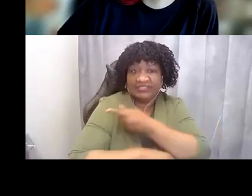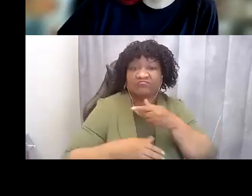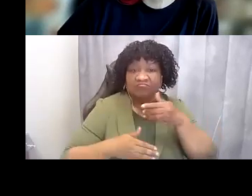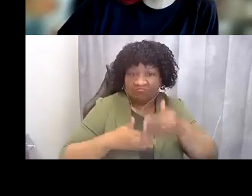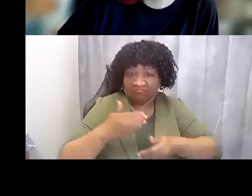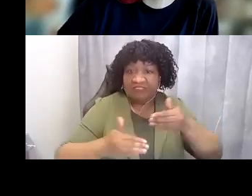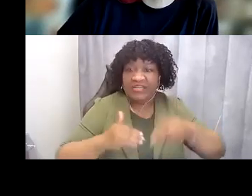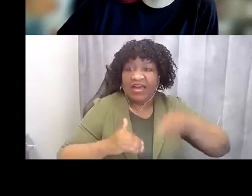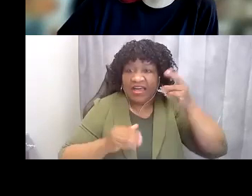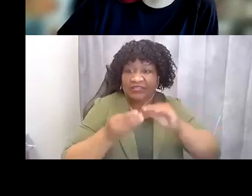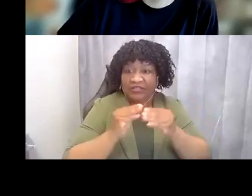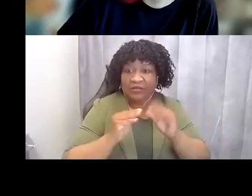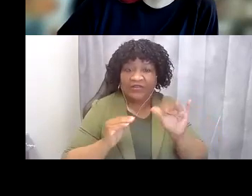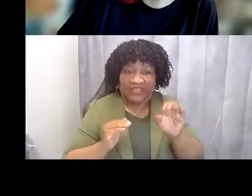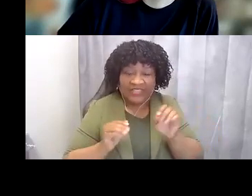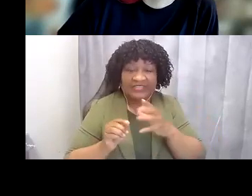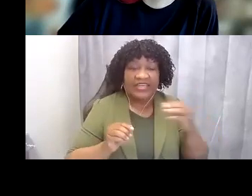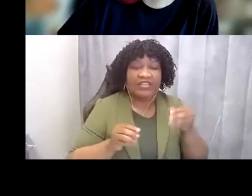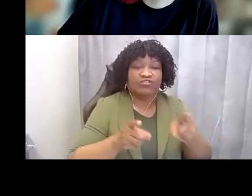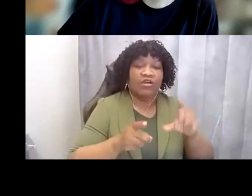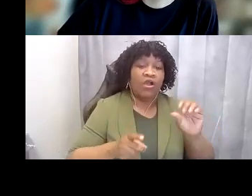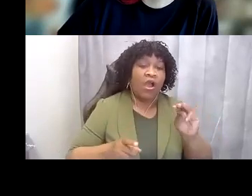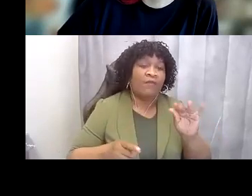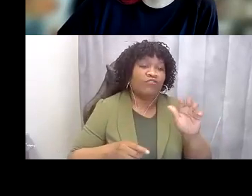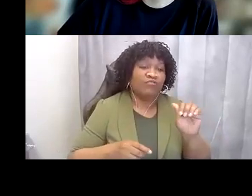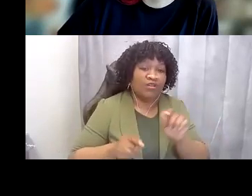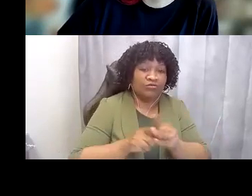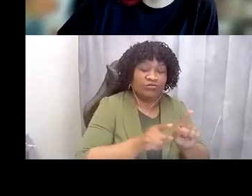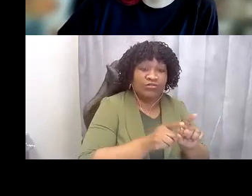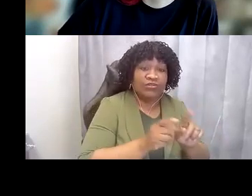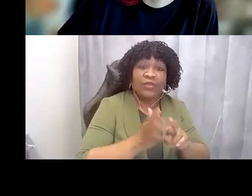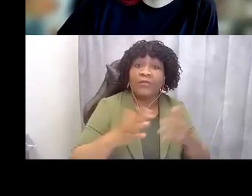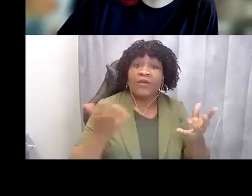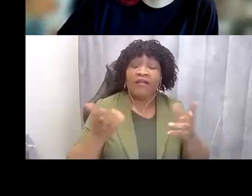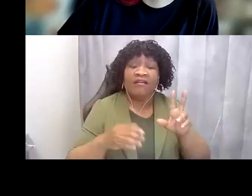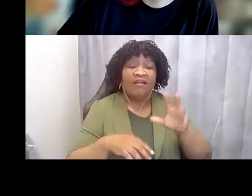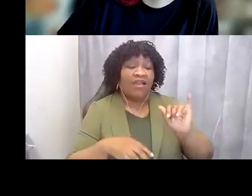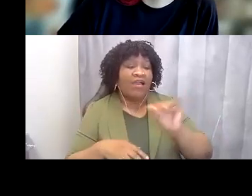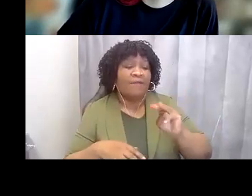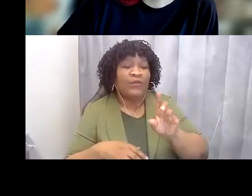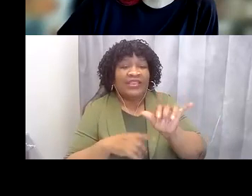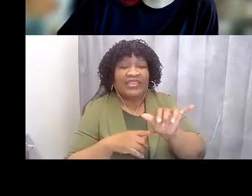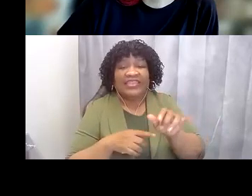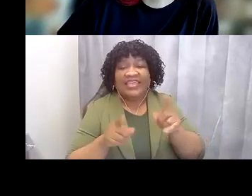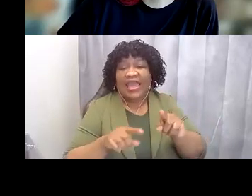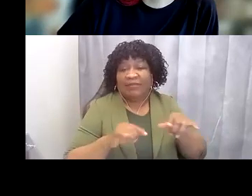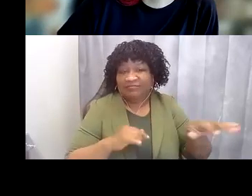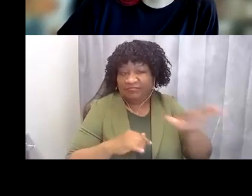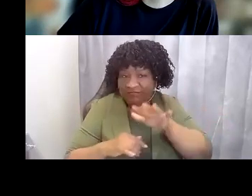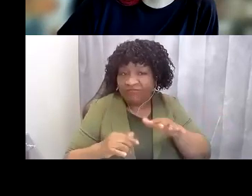highest number of cases during Omicron. So there's also some natural immunity happening out there. So the